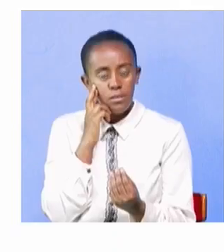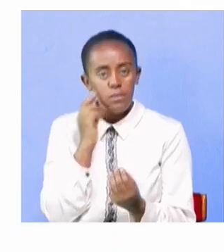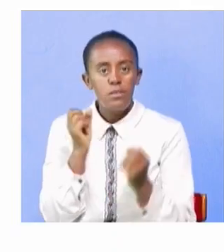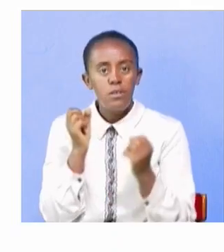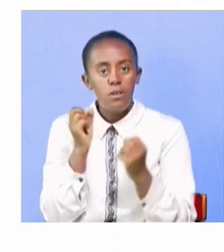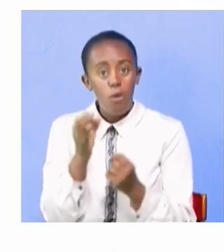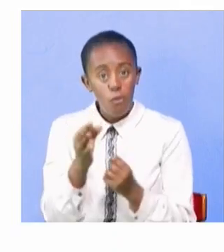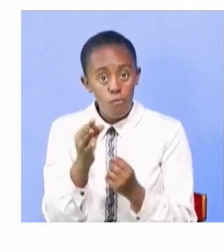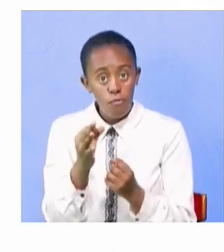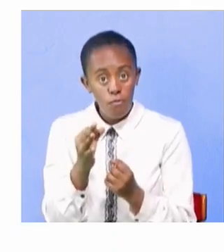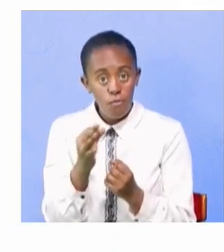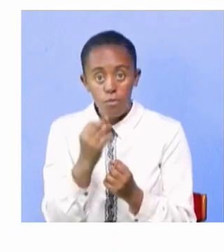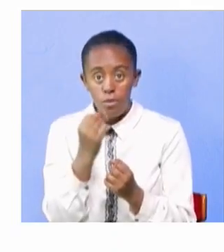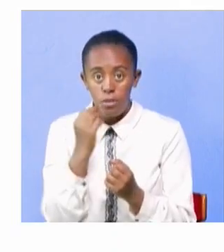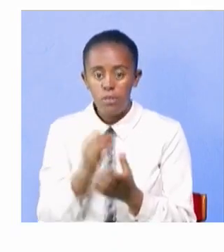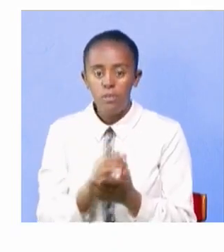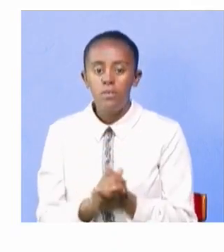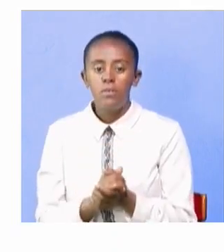of too